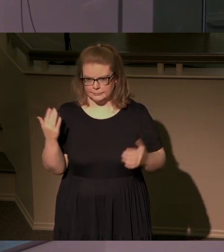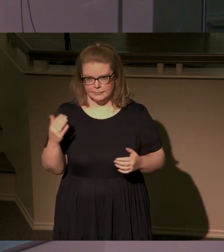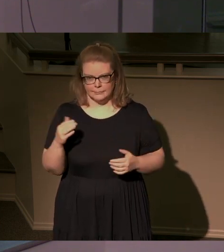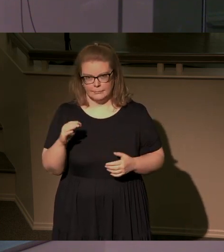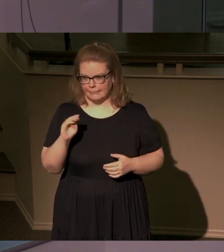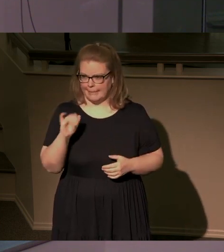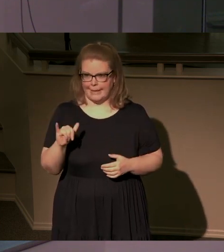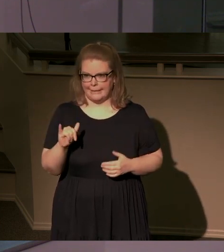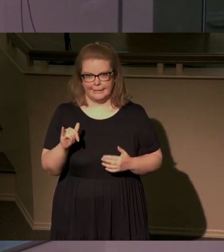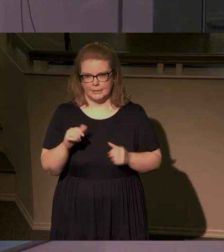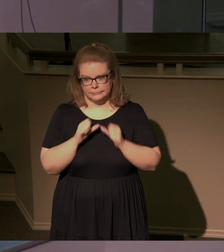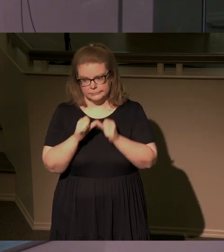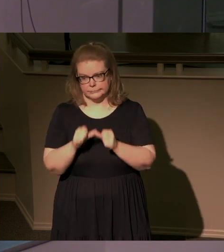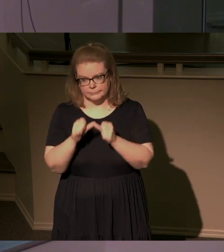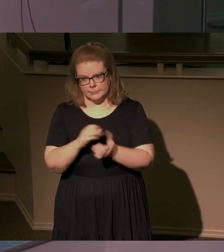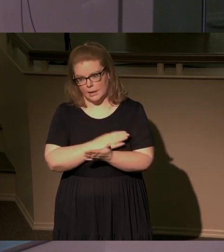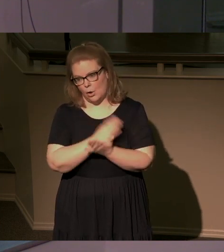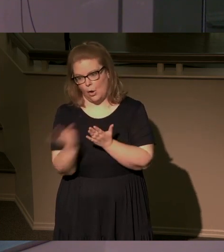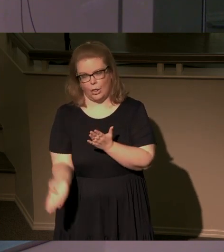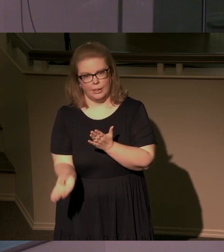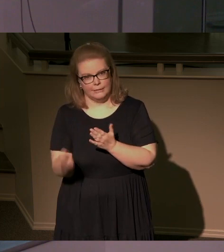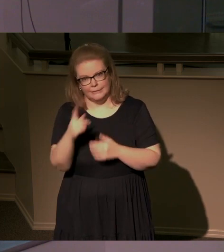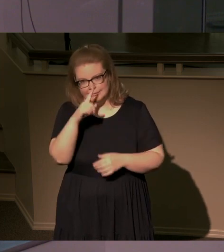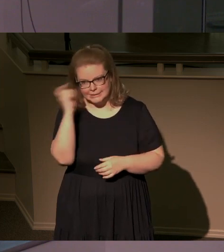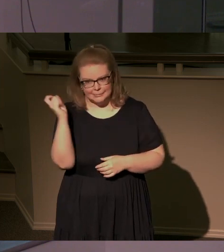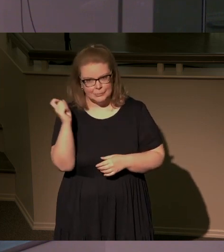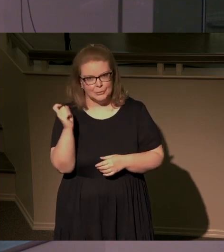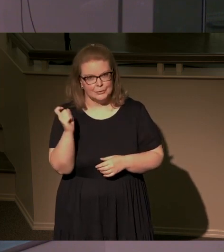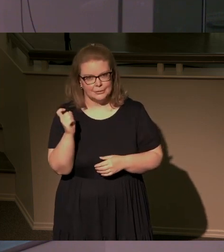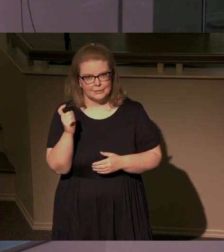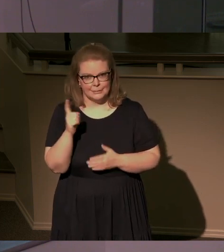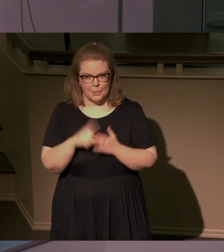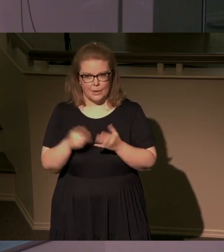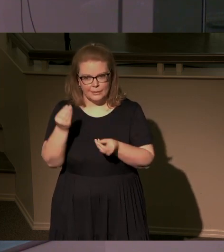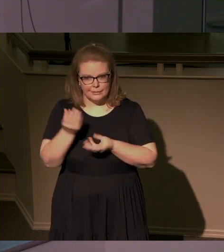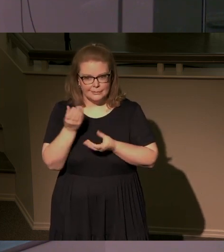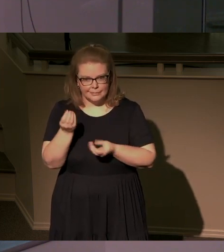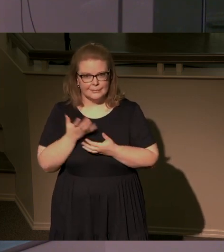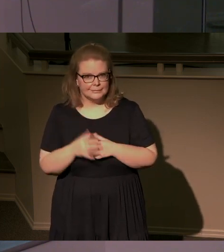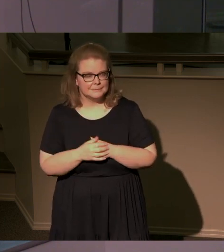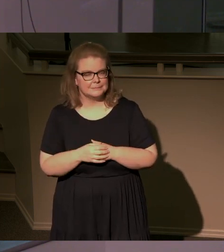year was out, and pretty much has just been going since then from the reports I get.